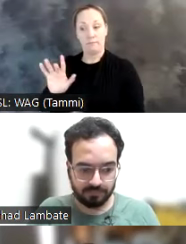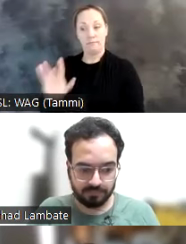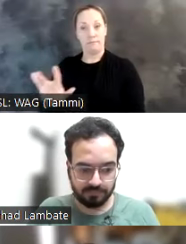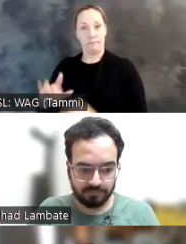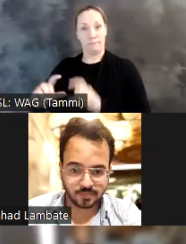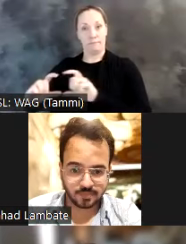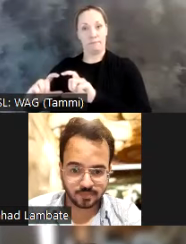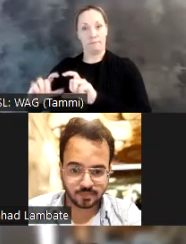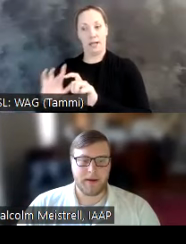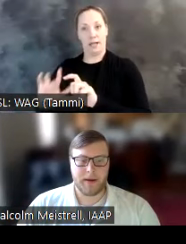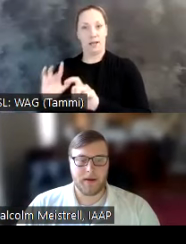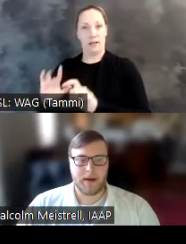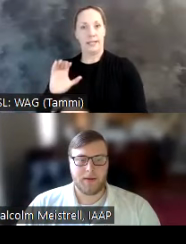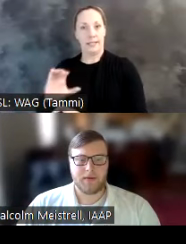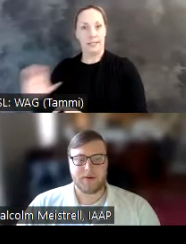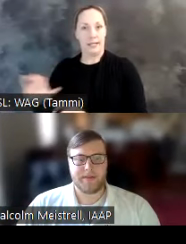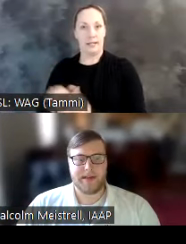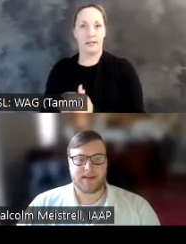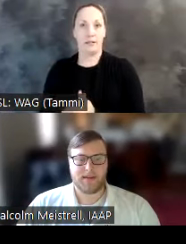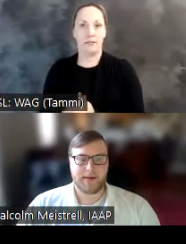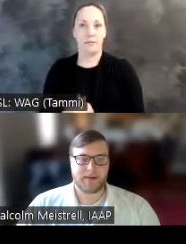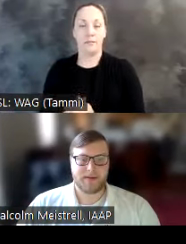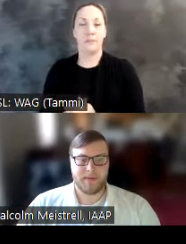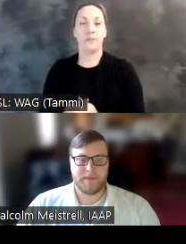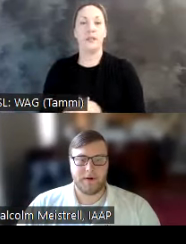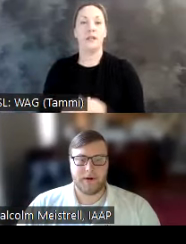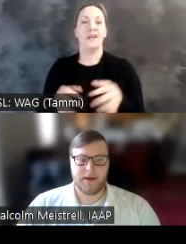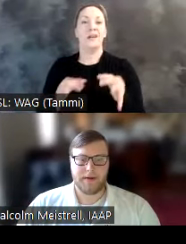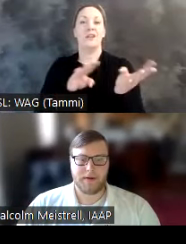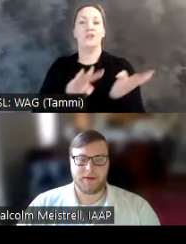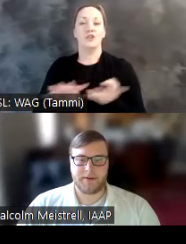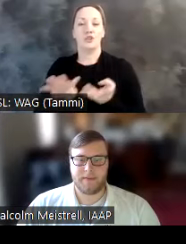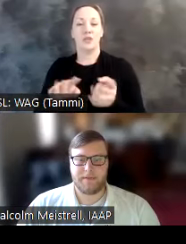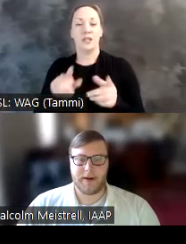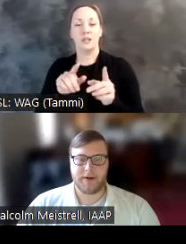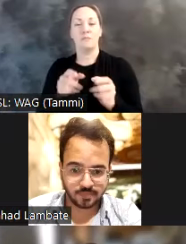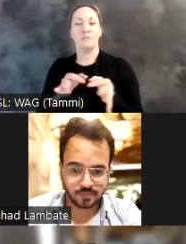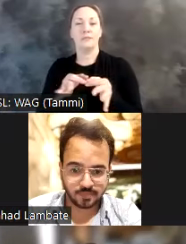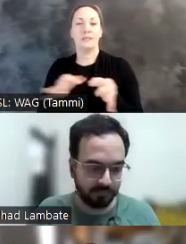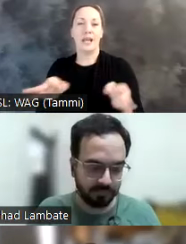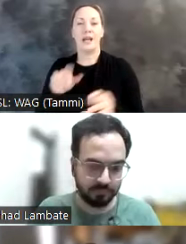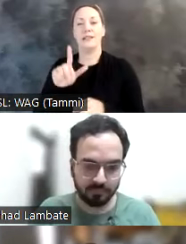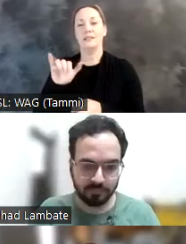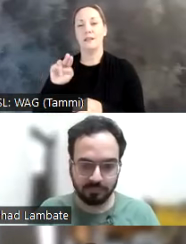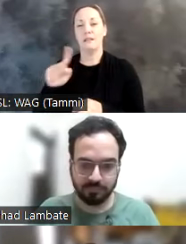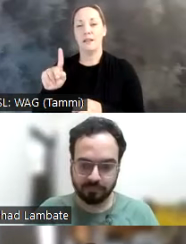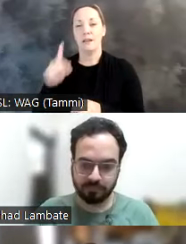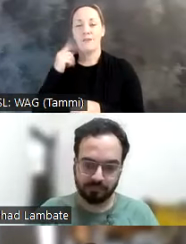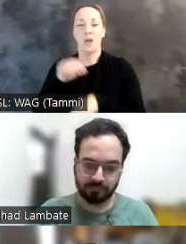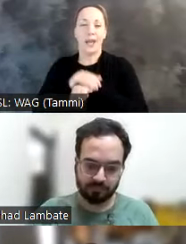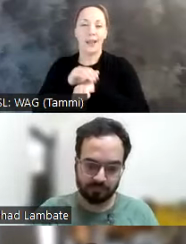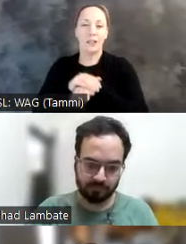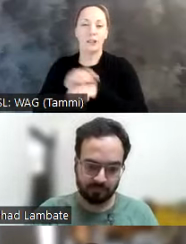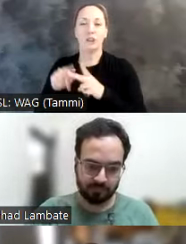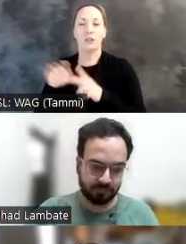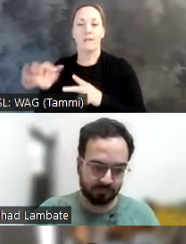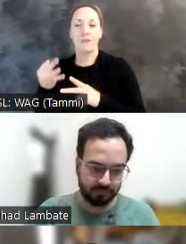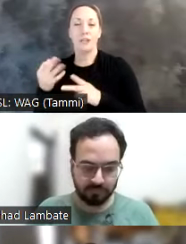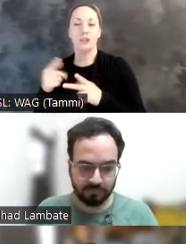bottom of your Zoom screen. The stream text links for English, French, German, Spanish,